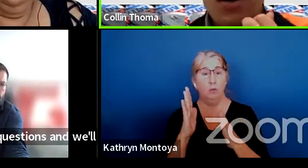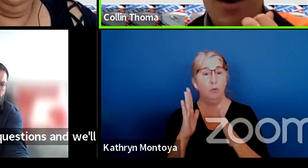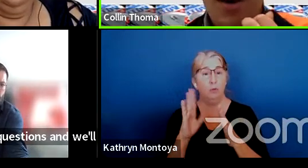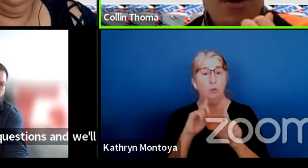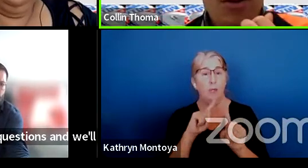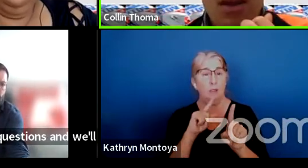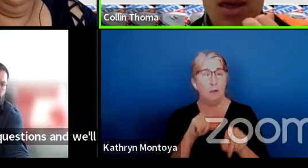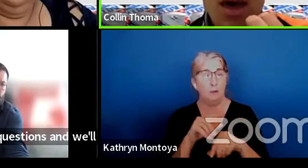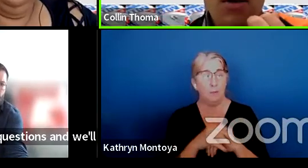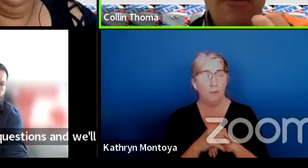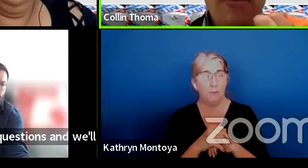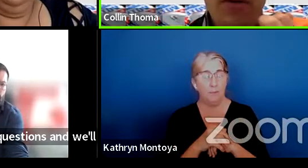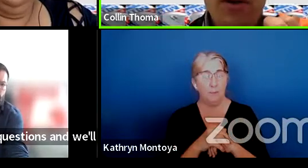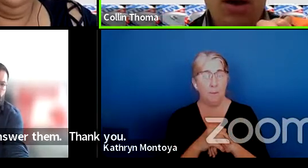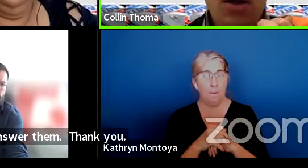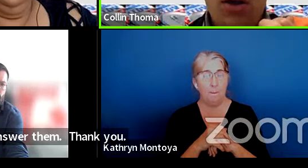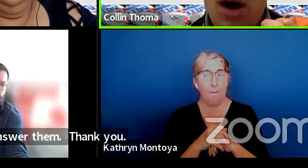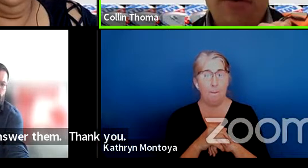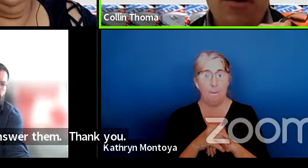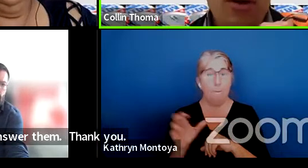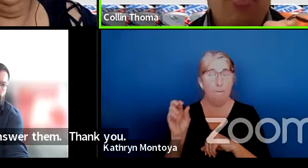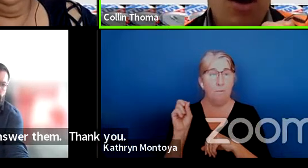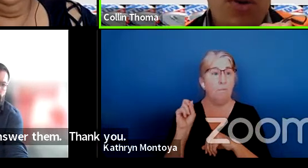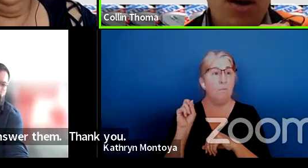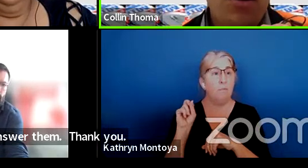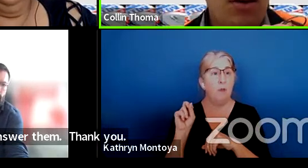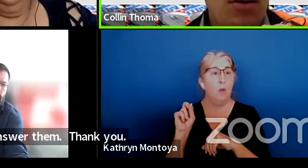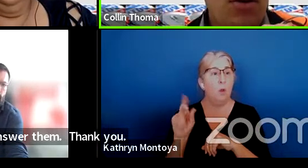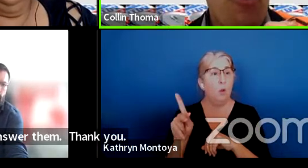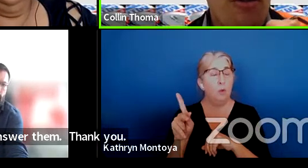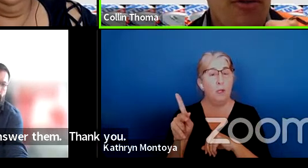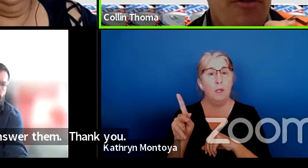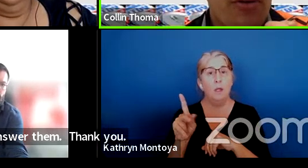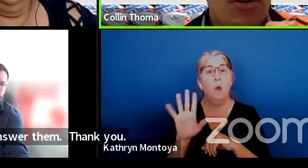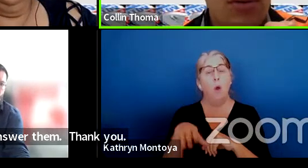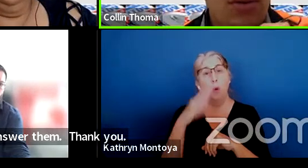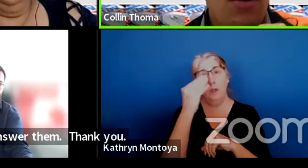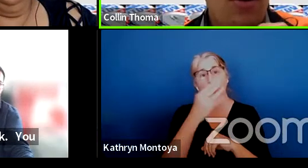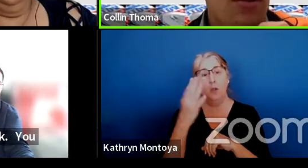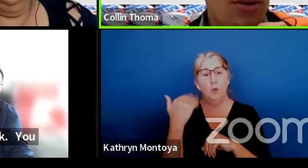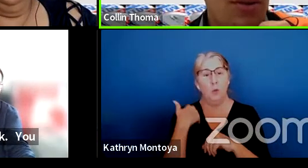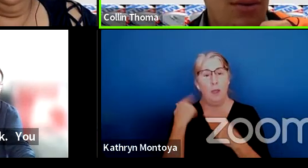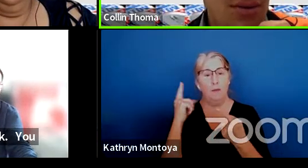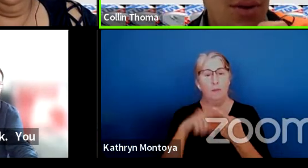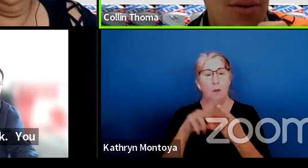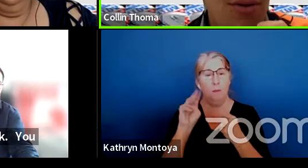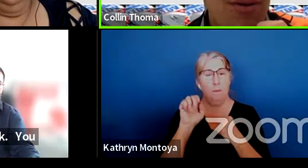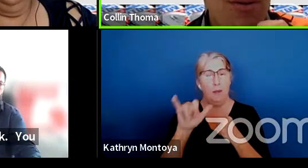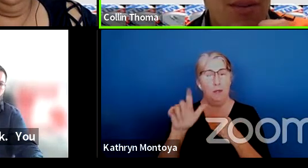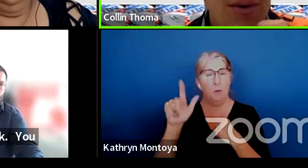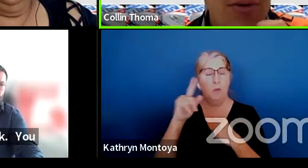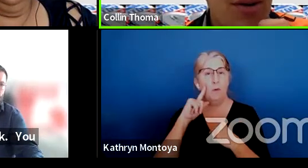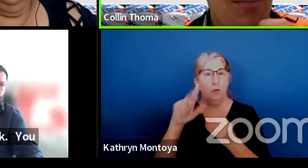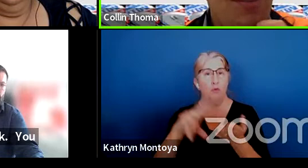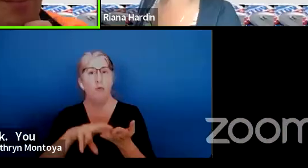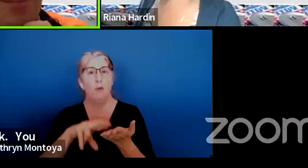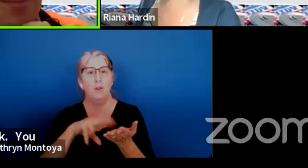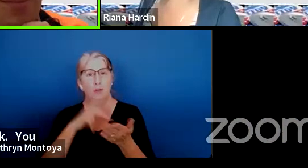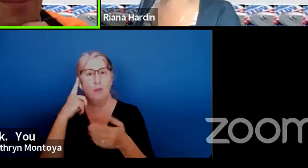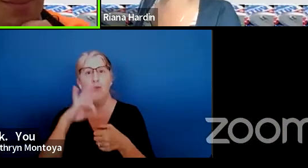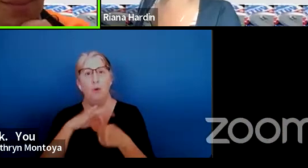quick, on that, you have until May 23rd to register to vote. So do it soon. It's coming